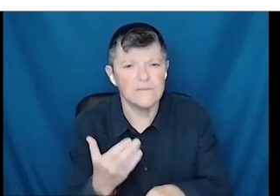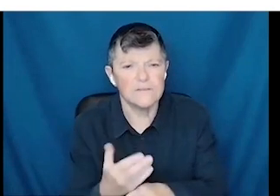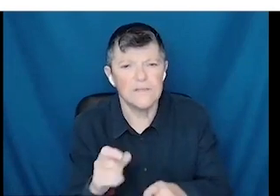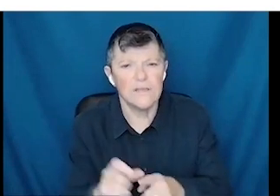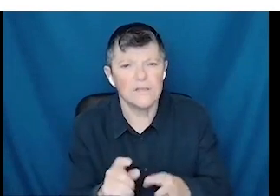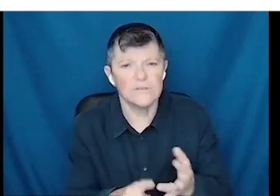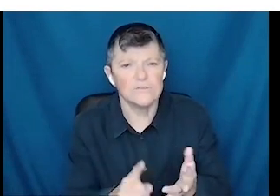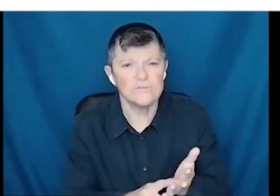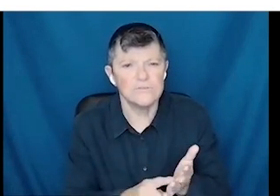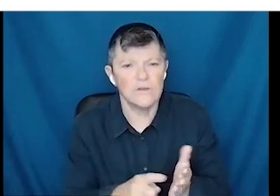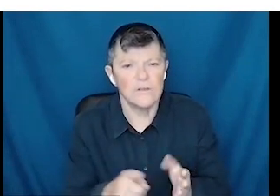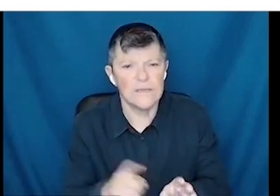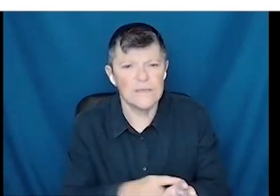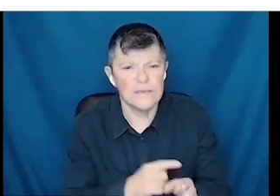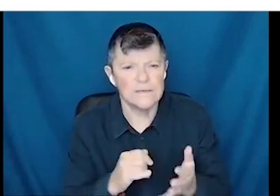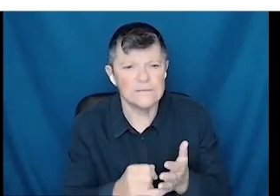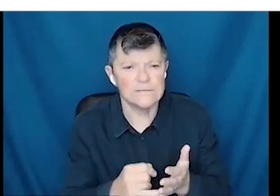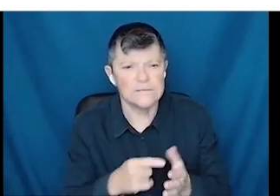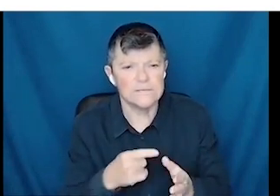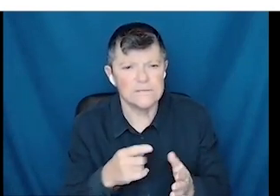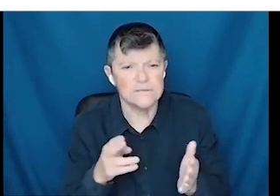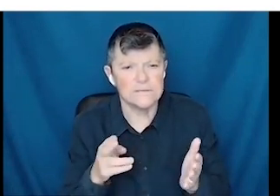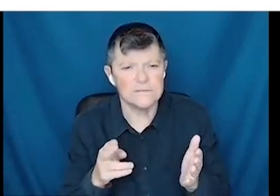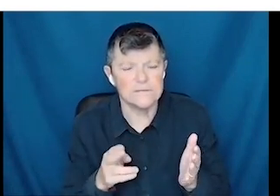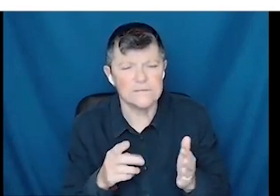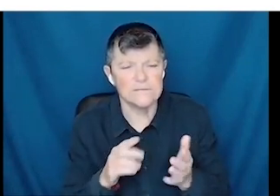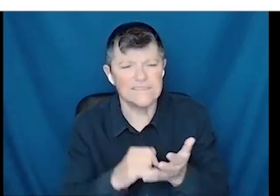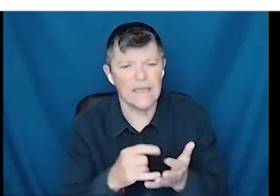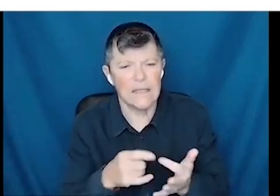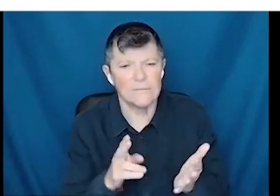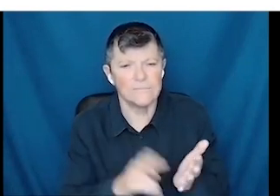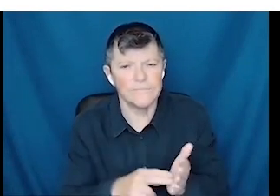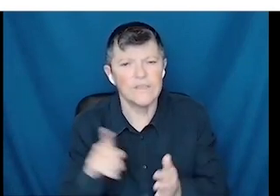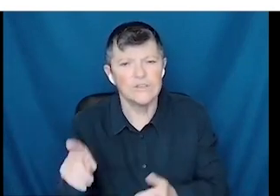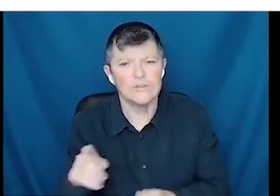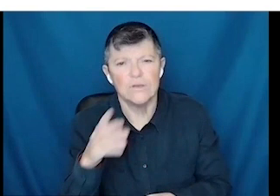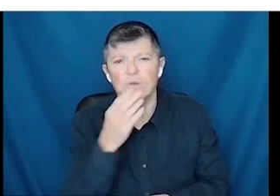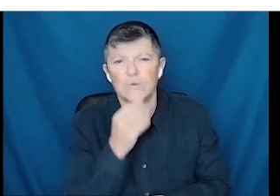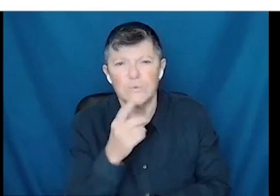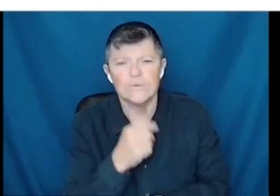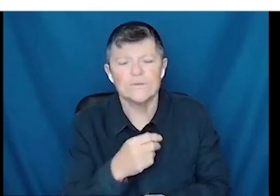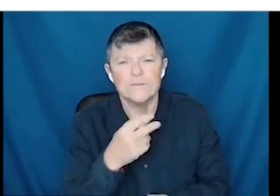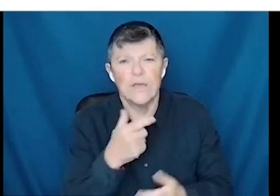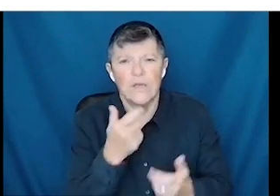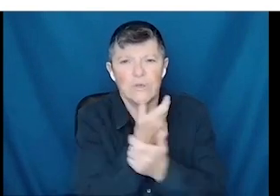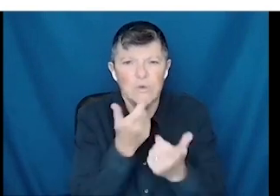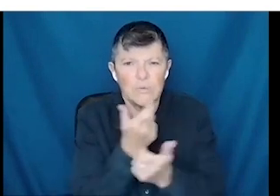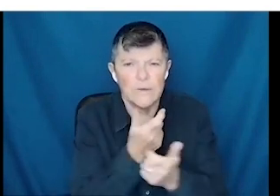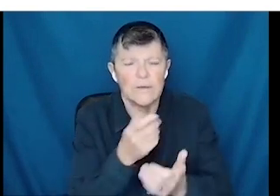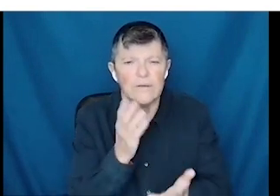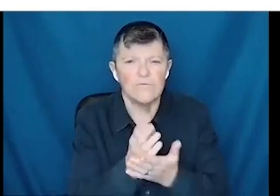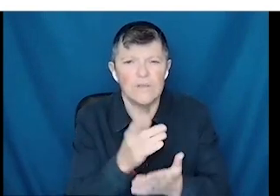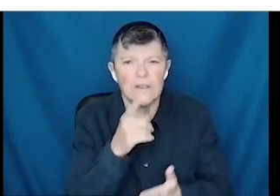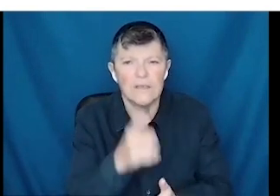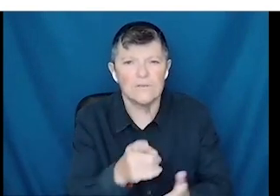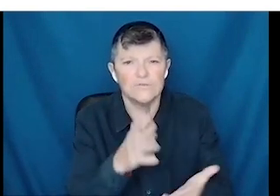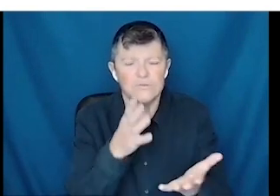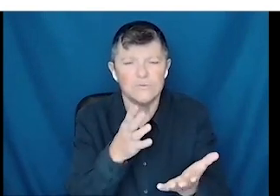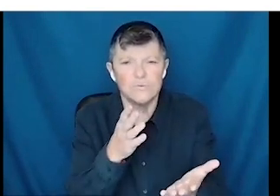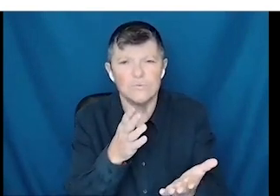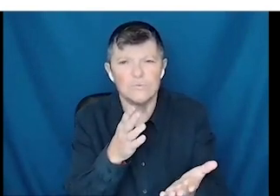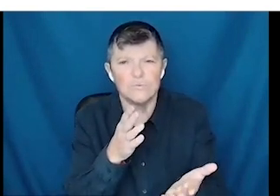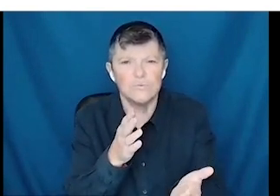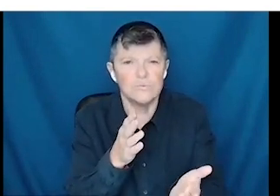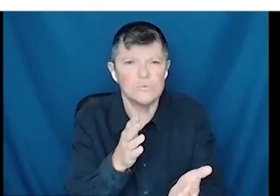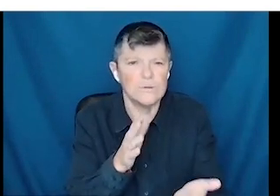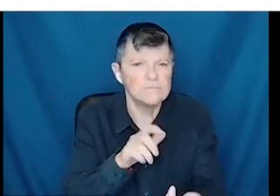really with humour to kind of puncture these kinds of power relationships, I suppose, that are so